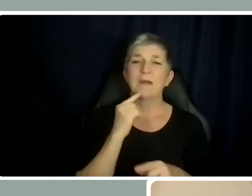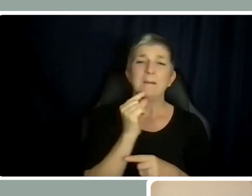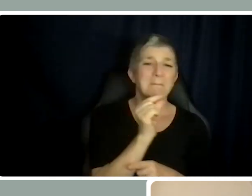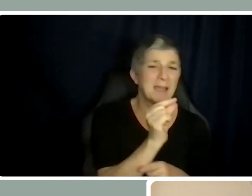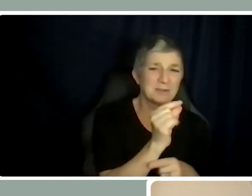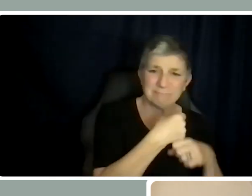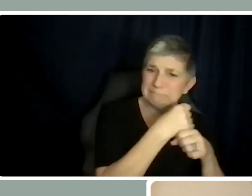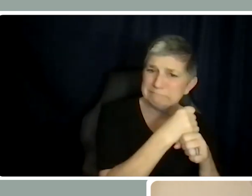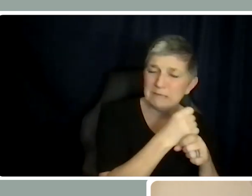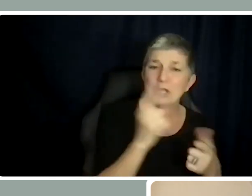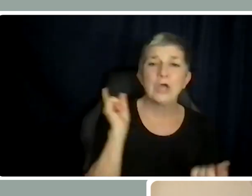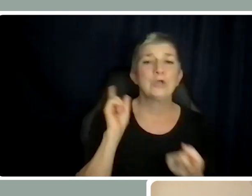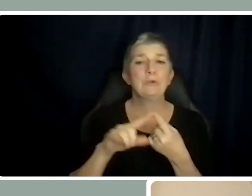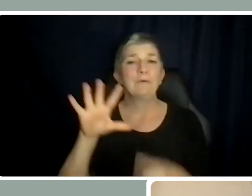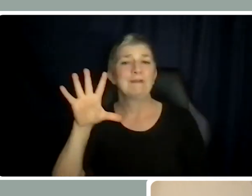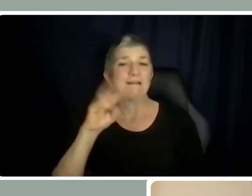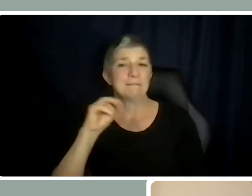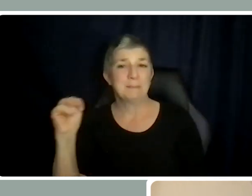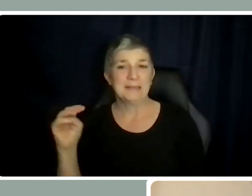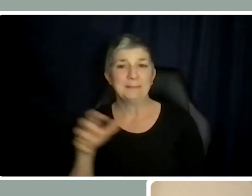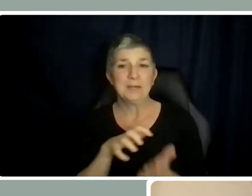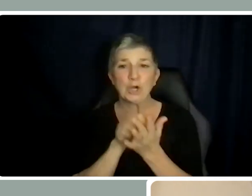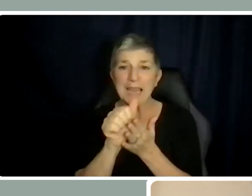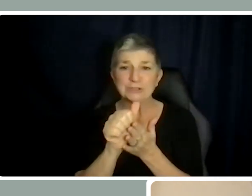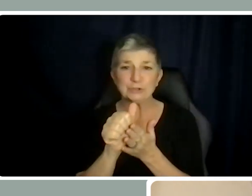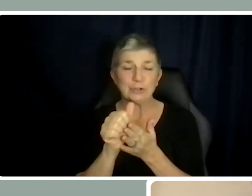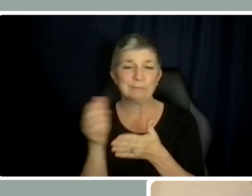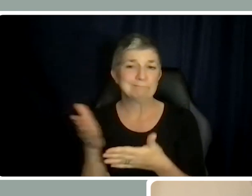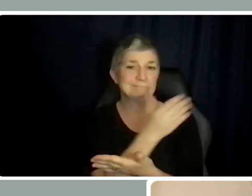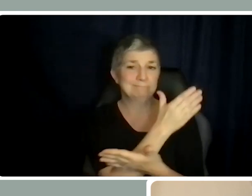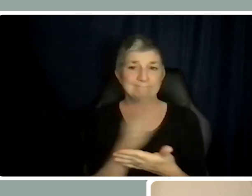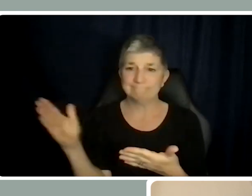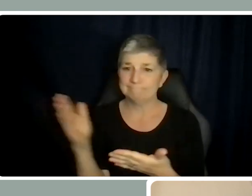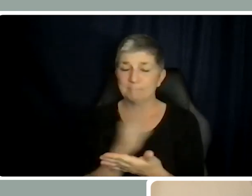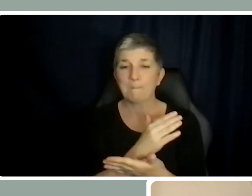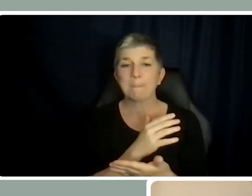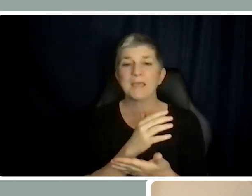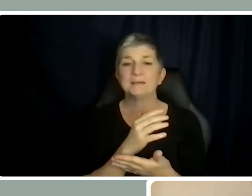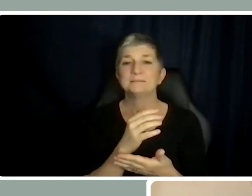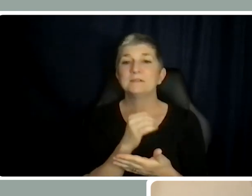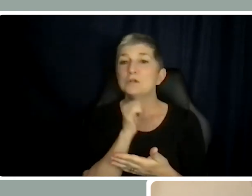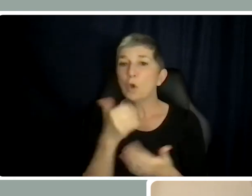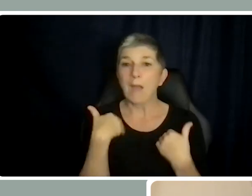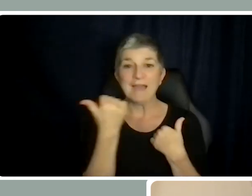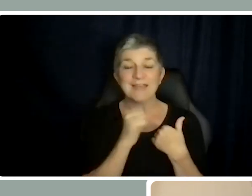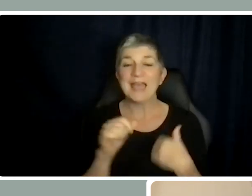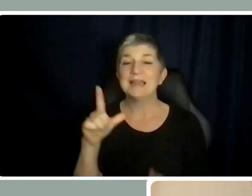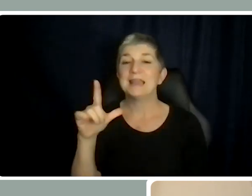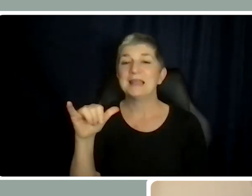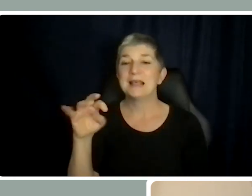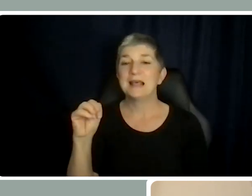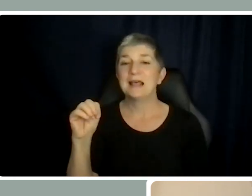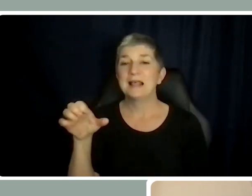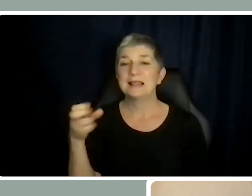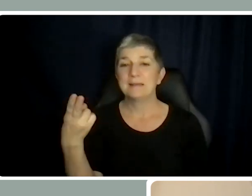microscopically invasive all the way up to 5 millimeter cancers that I'm going to presume, don't have any lymph node involvement.